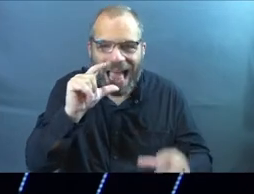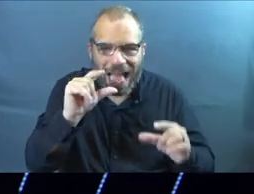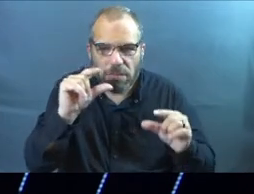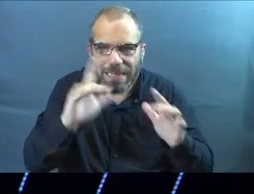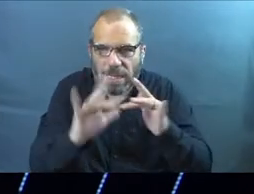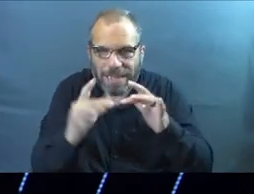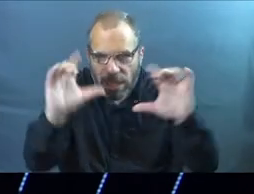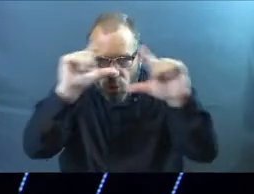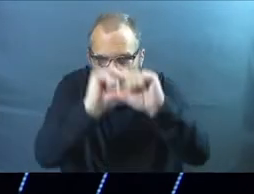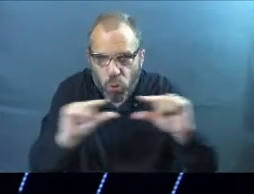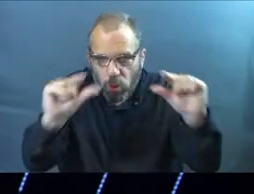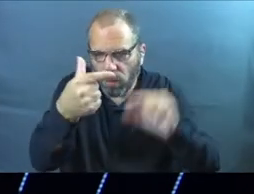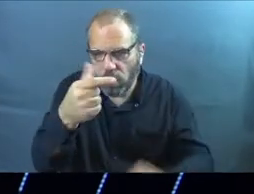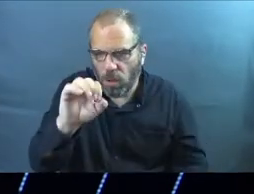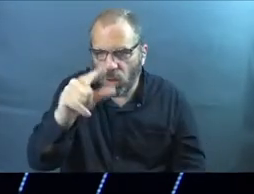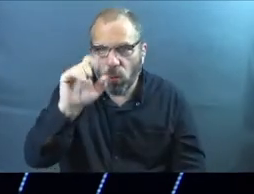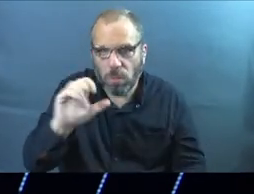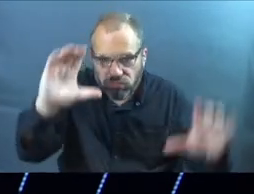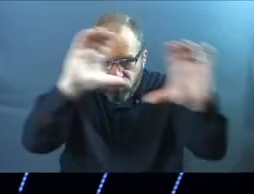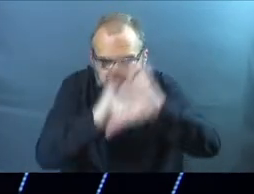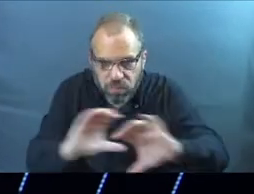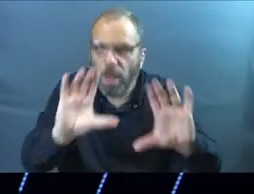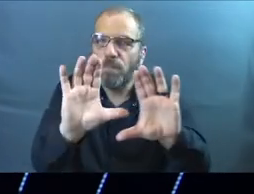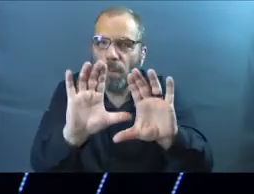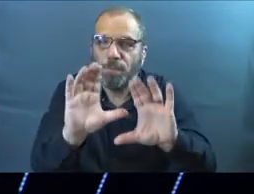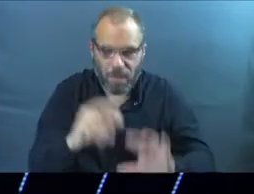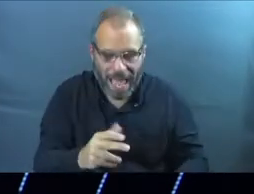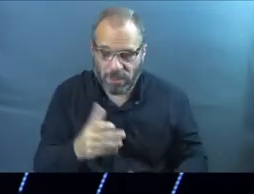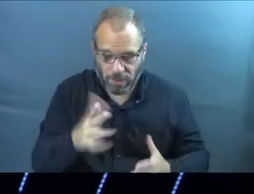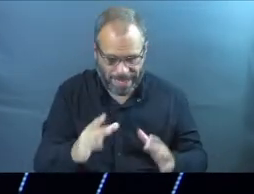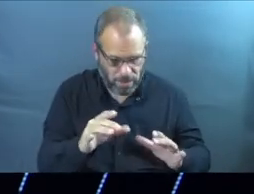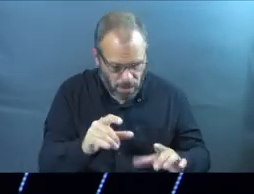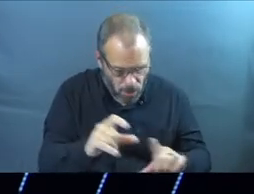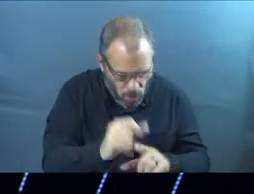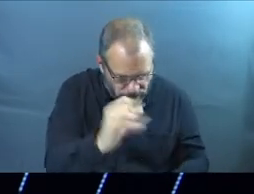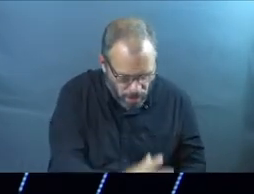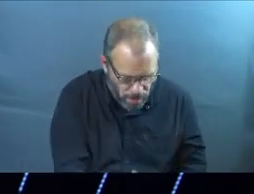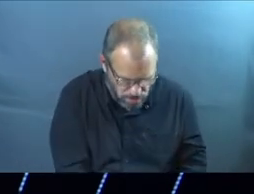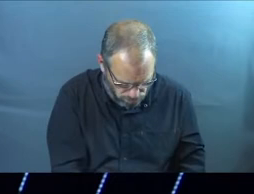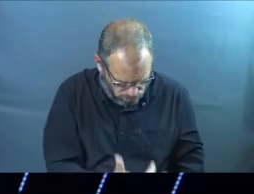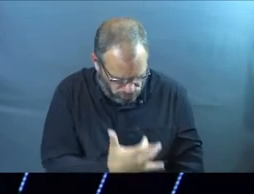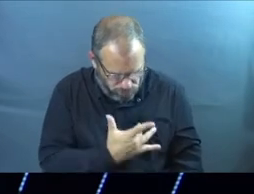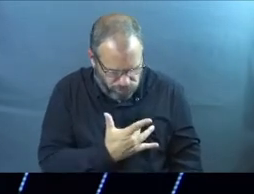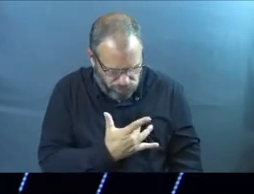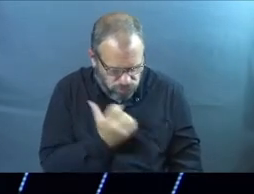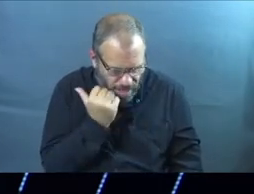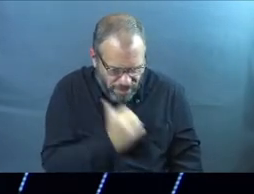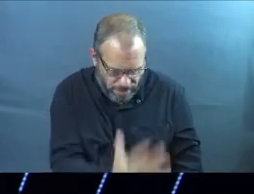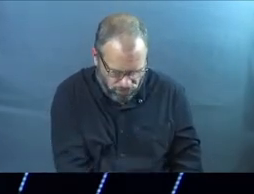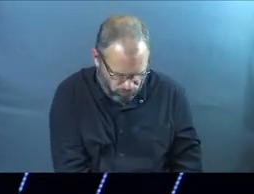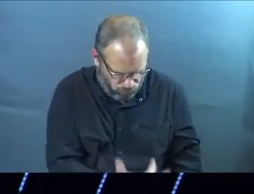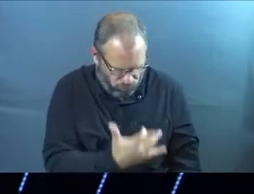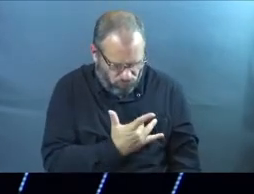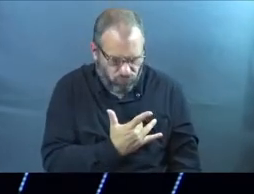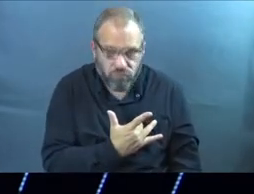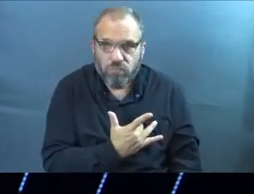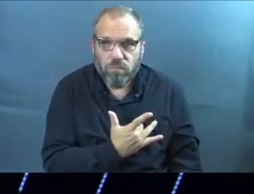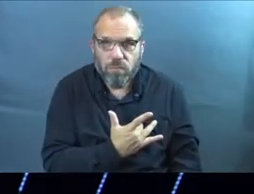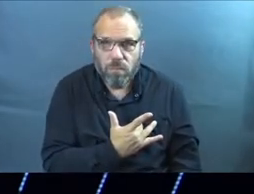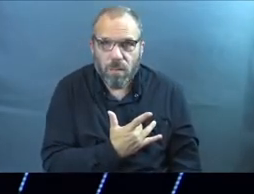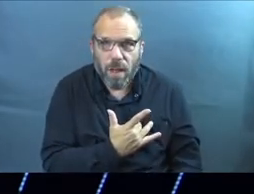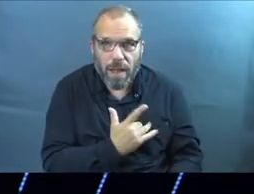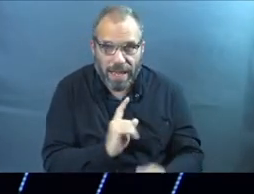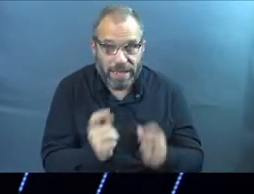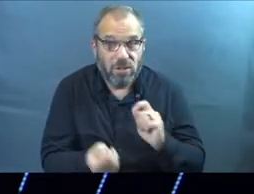bar here. What he's saying is that as you let the Word of God come into your life every single day,